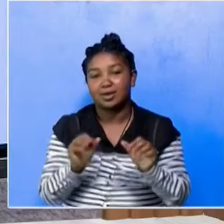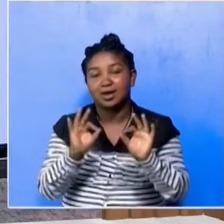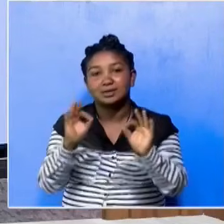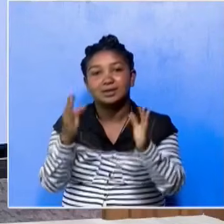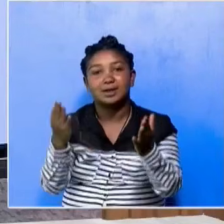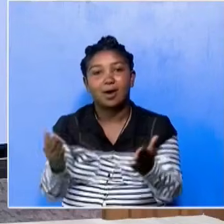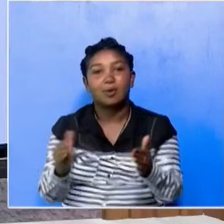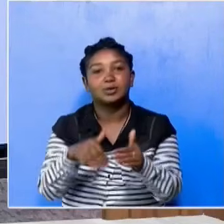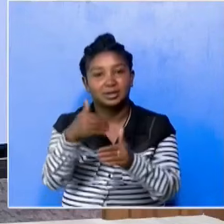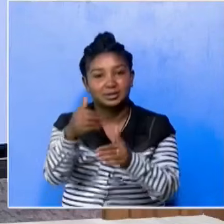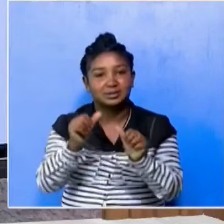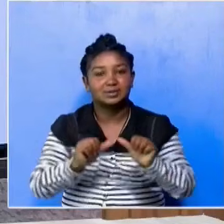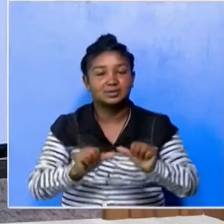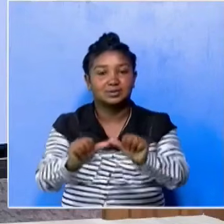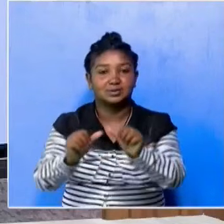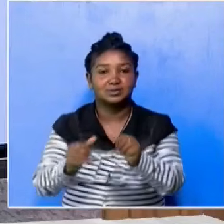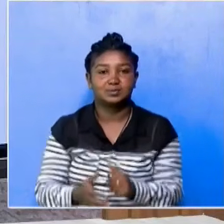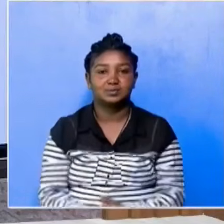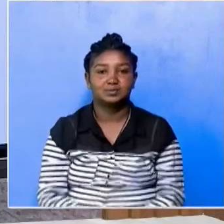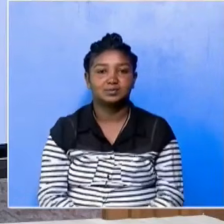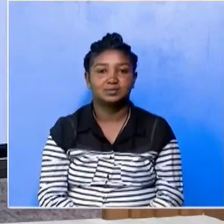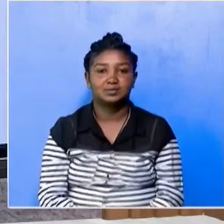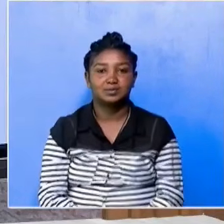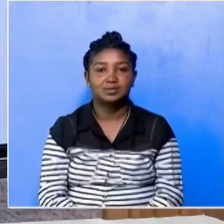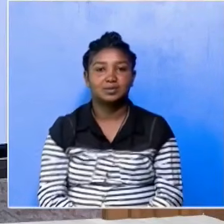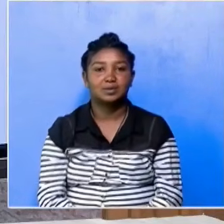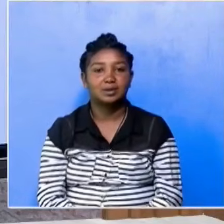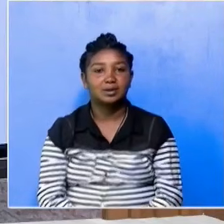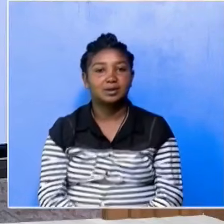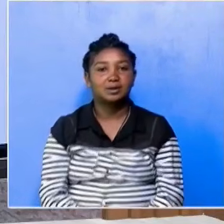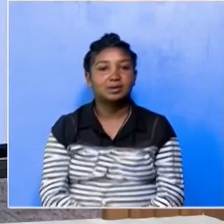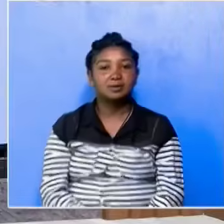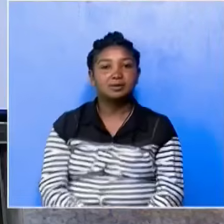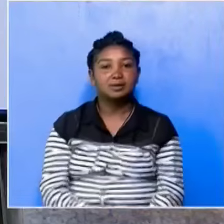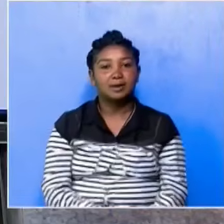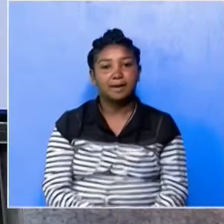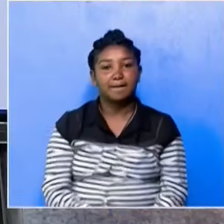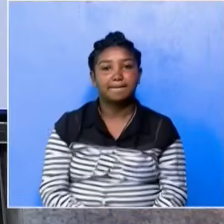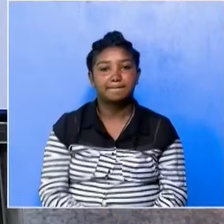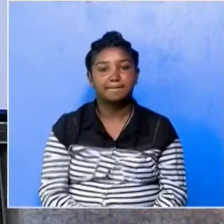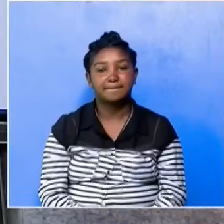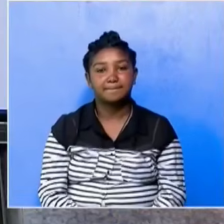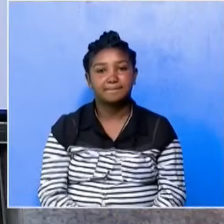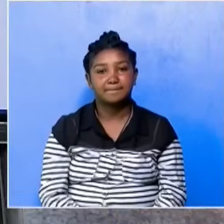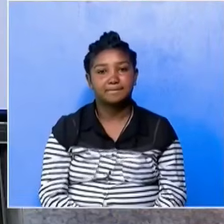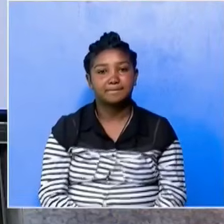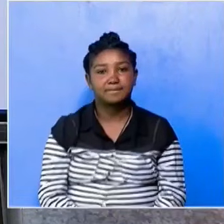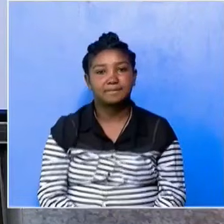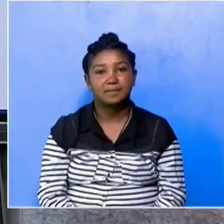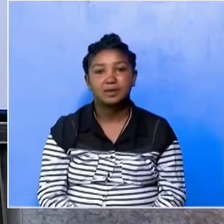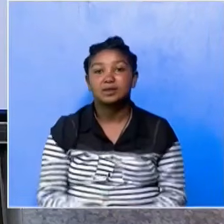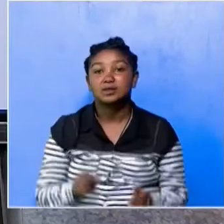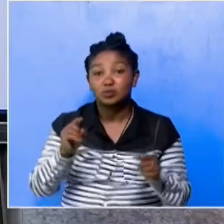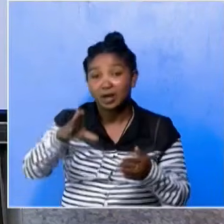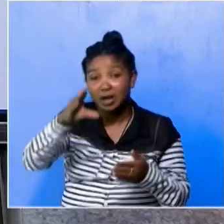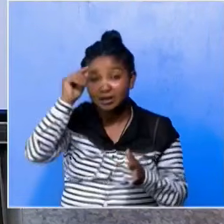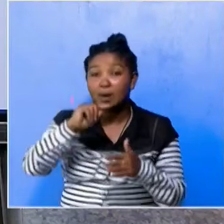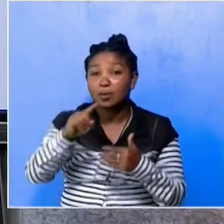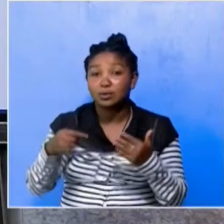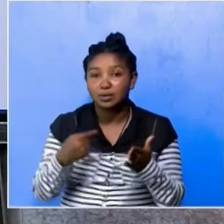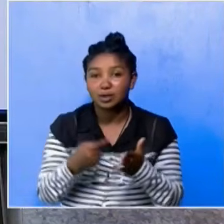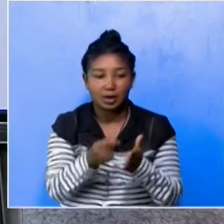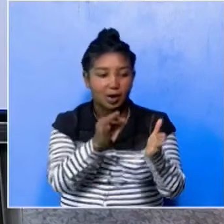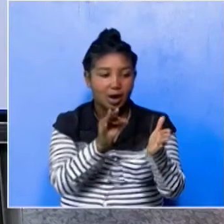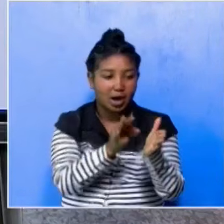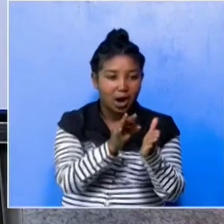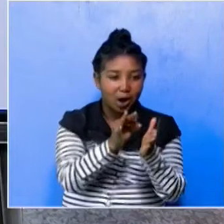Now let's go to the next point, students. We will say something about, we talked about what?